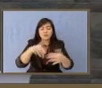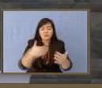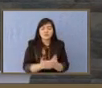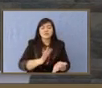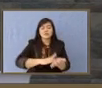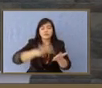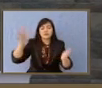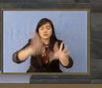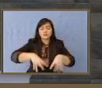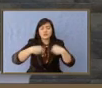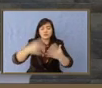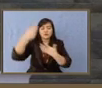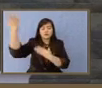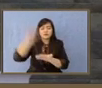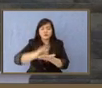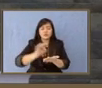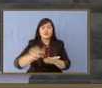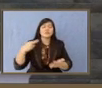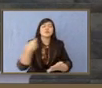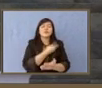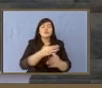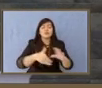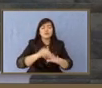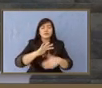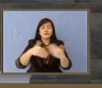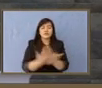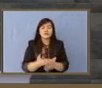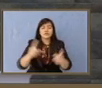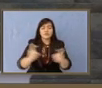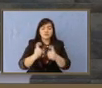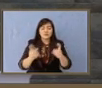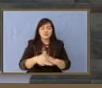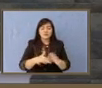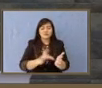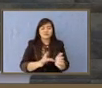belongs to you, O God. Forgive us in all our sins. In Jesus' name we pray. Amen. All right, again.